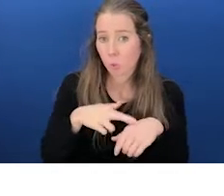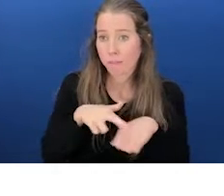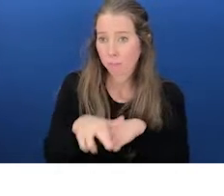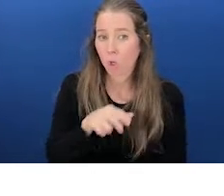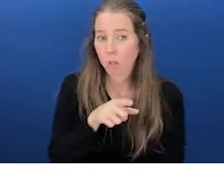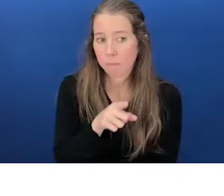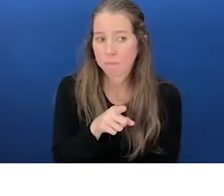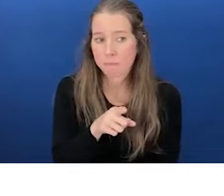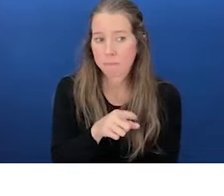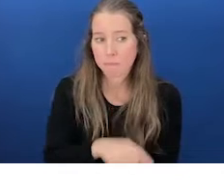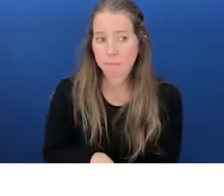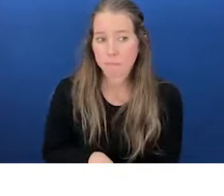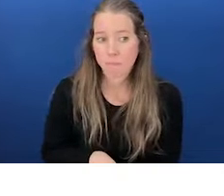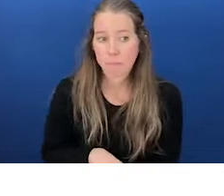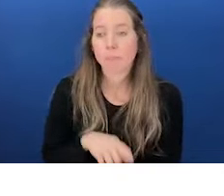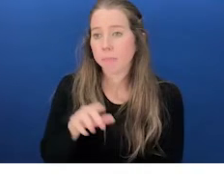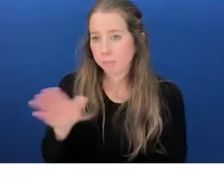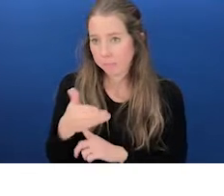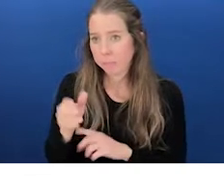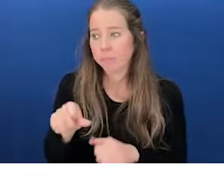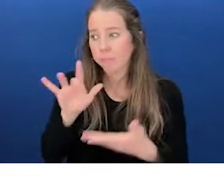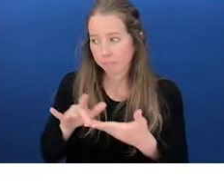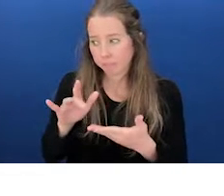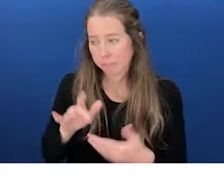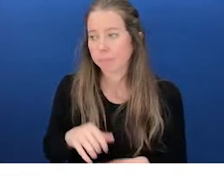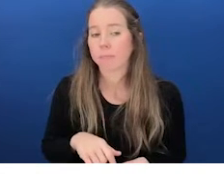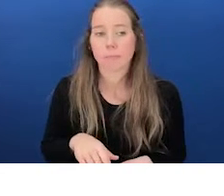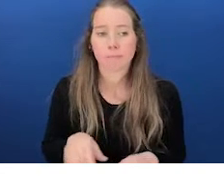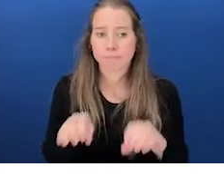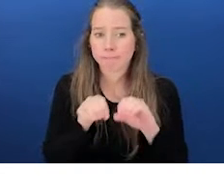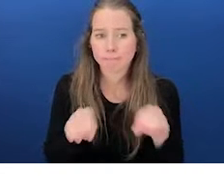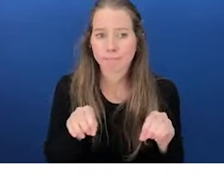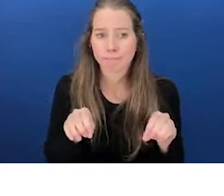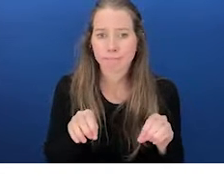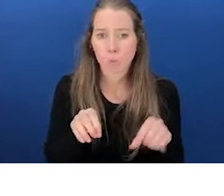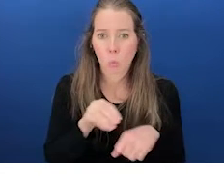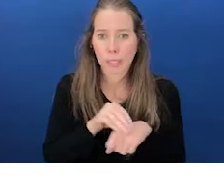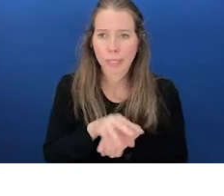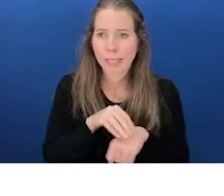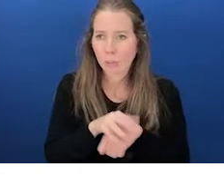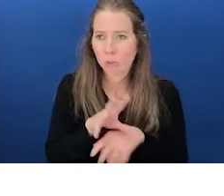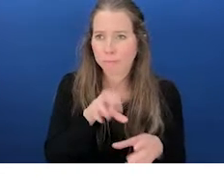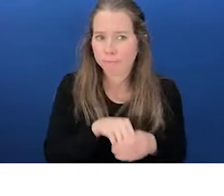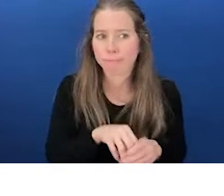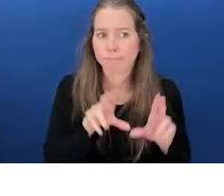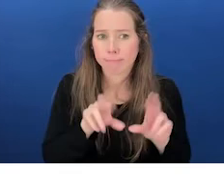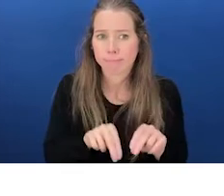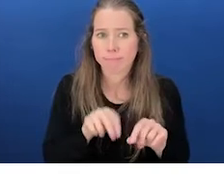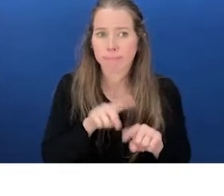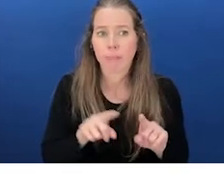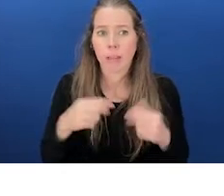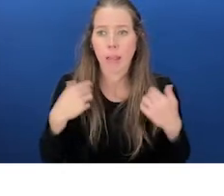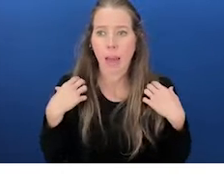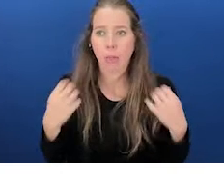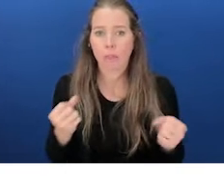that you can raise as well. There's no counselor intervention for this one, but the health and psychological services will reach